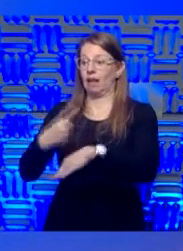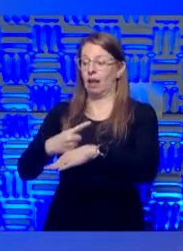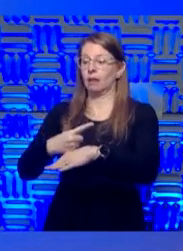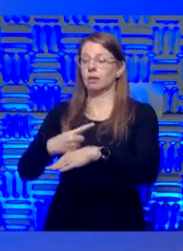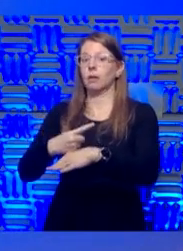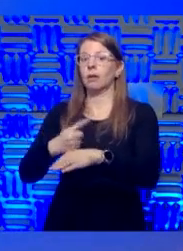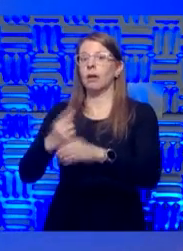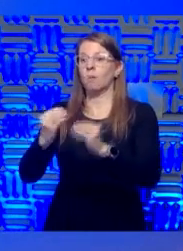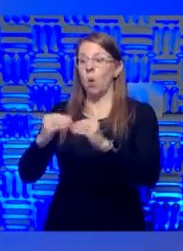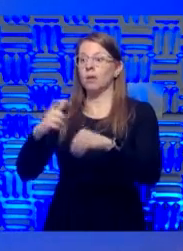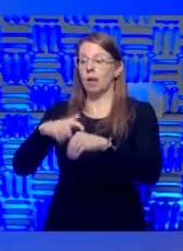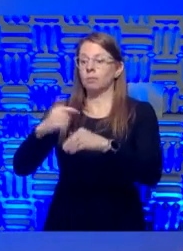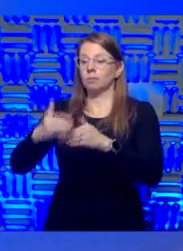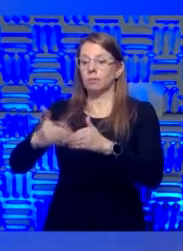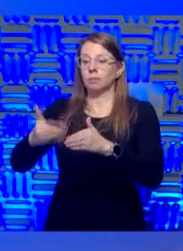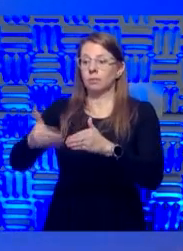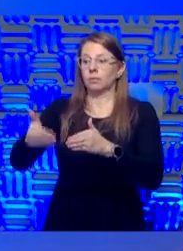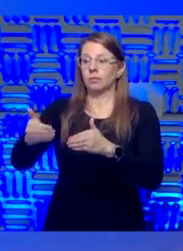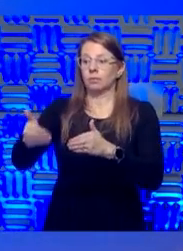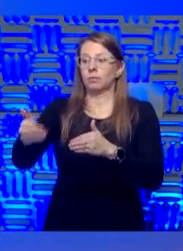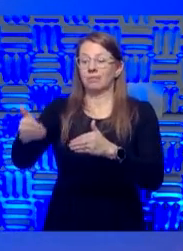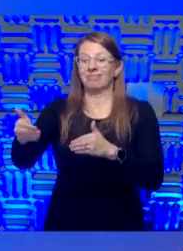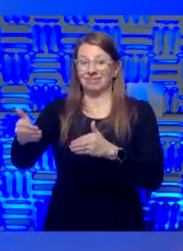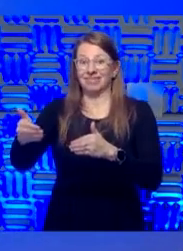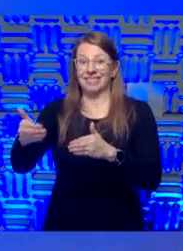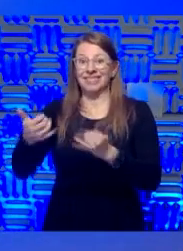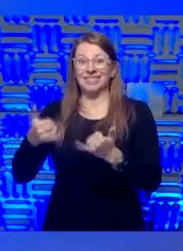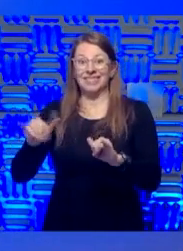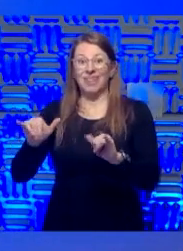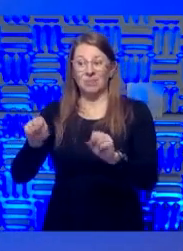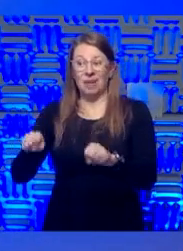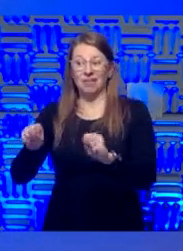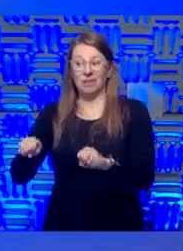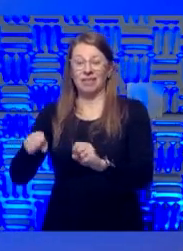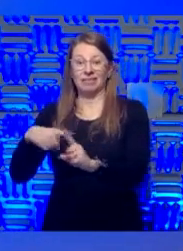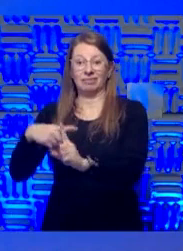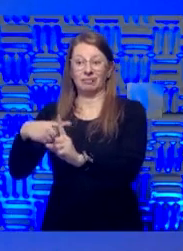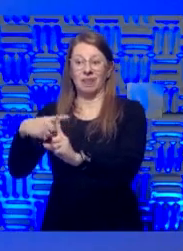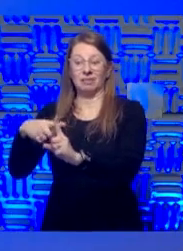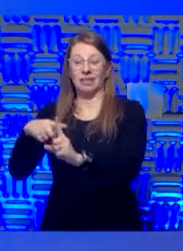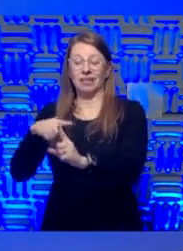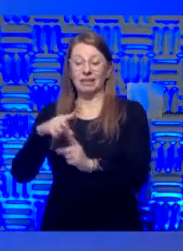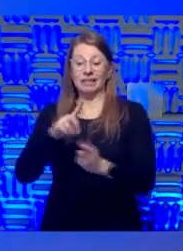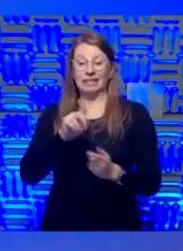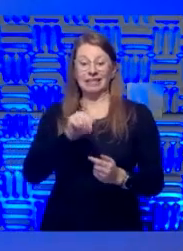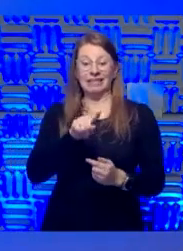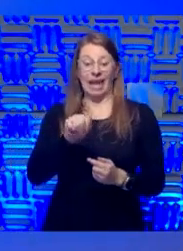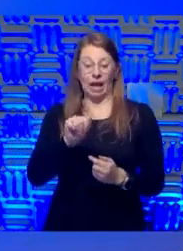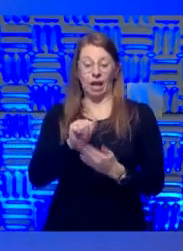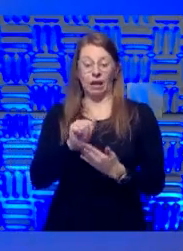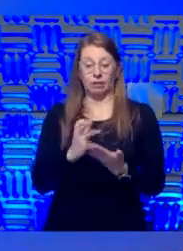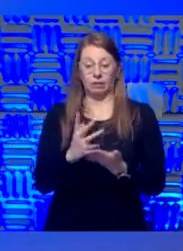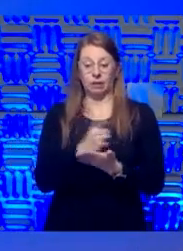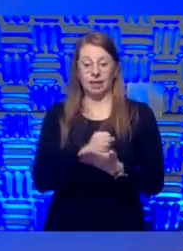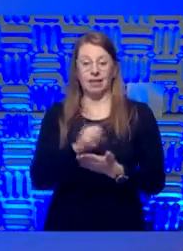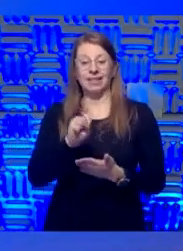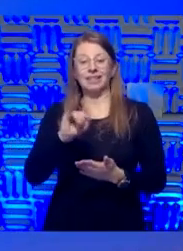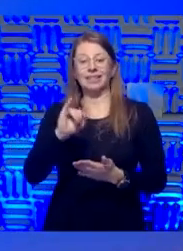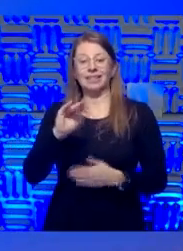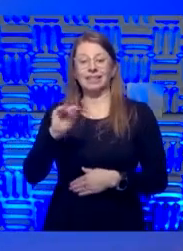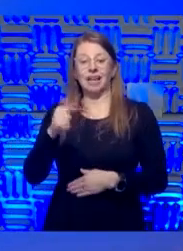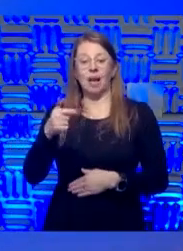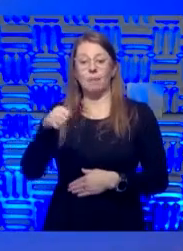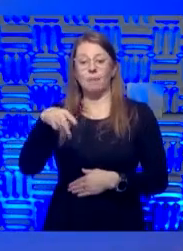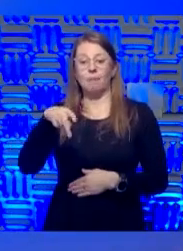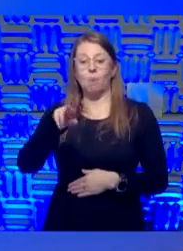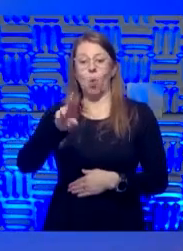of information, but there's still a paucity of references and data. There was that Singapore study that showed you aren't